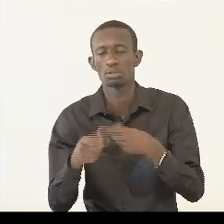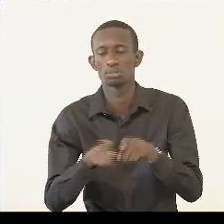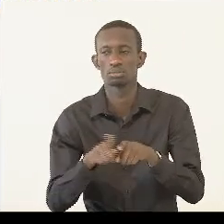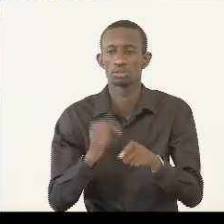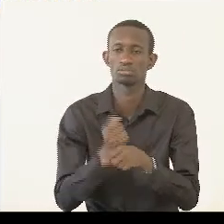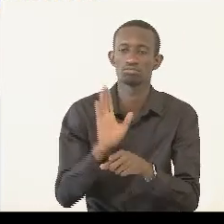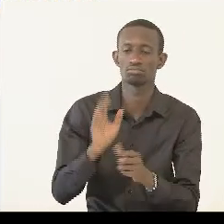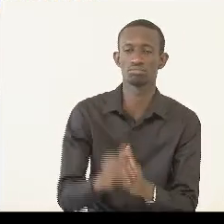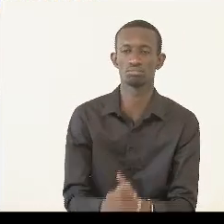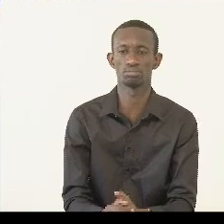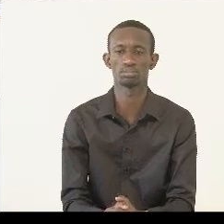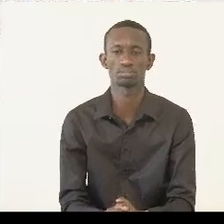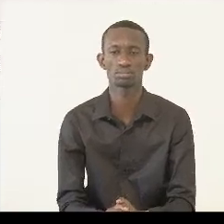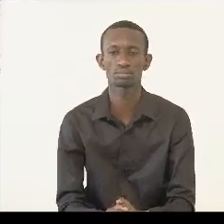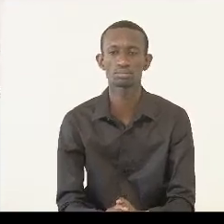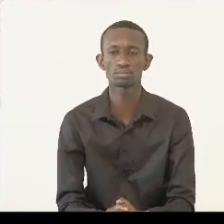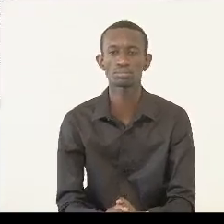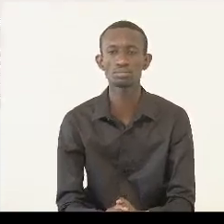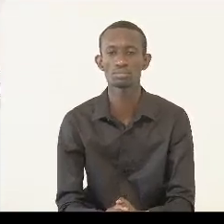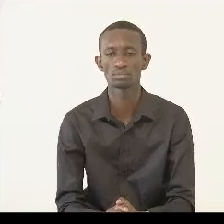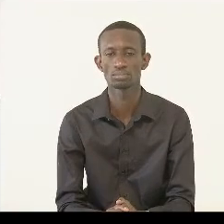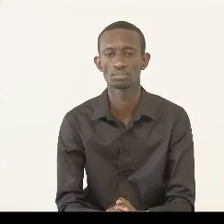Do the rest.